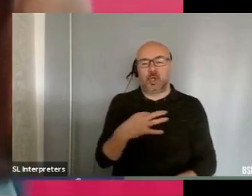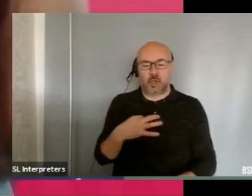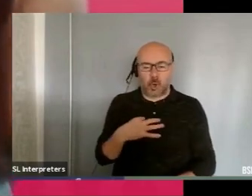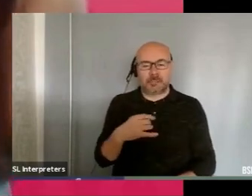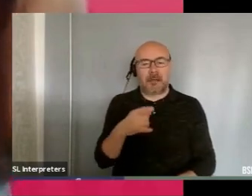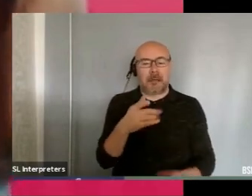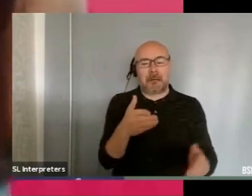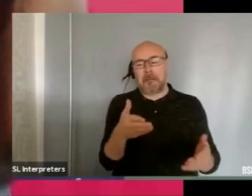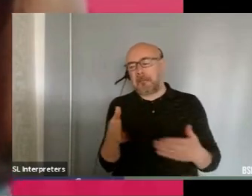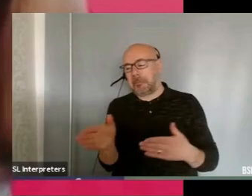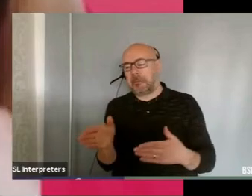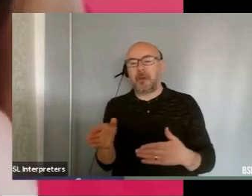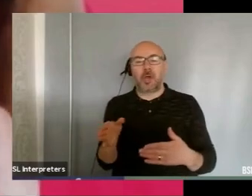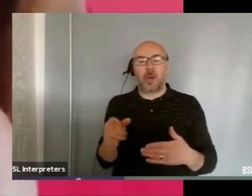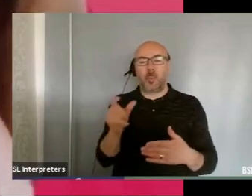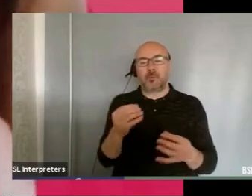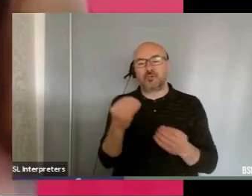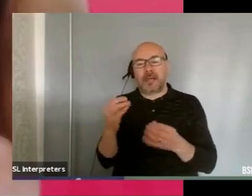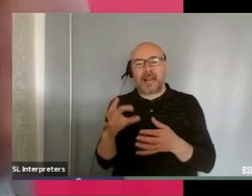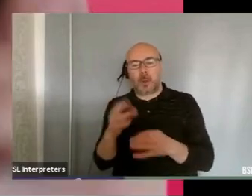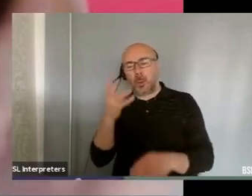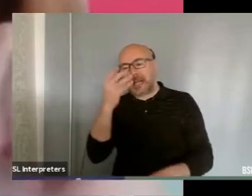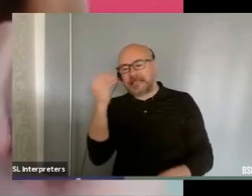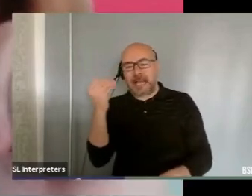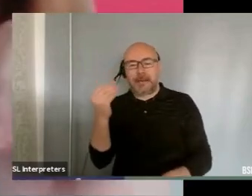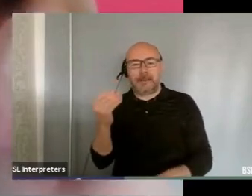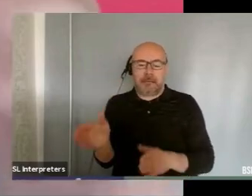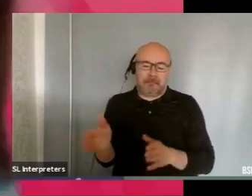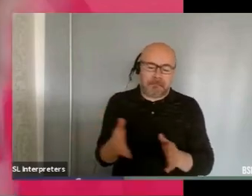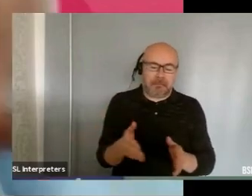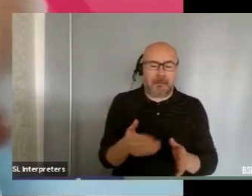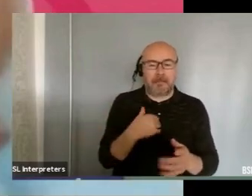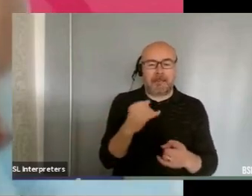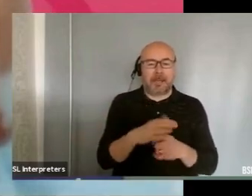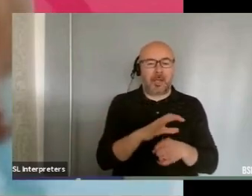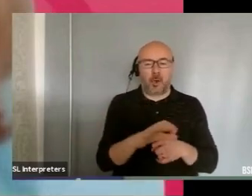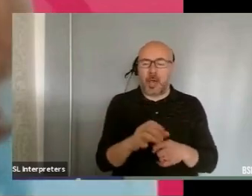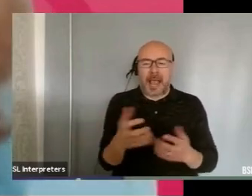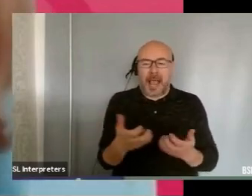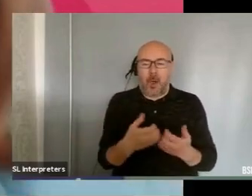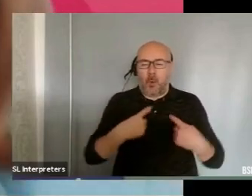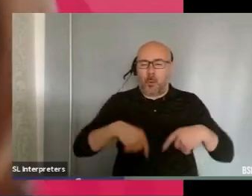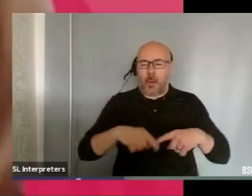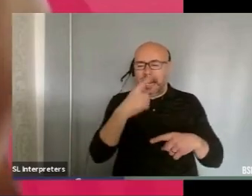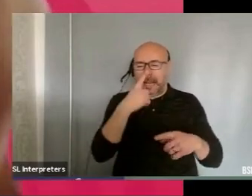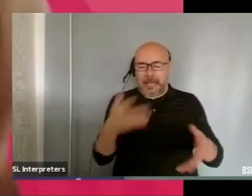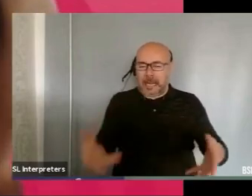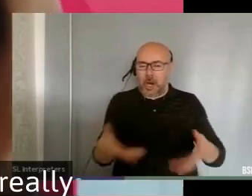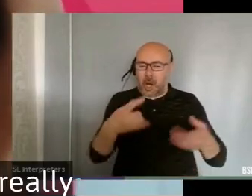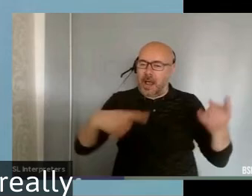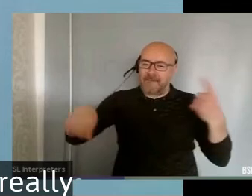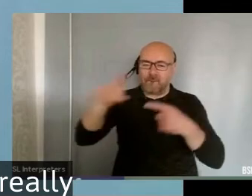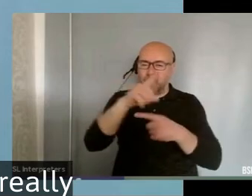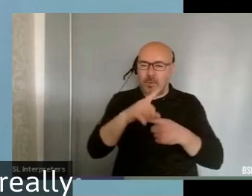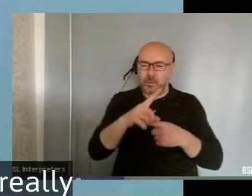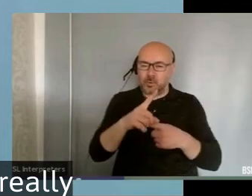as part of that holistic approach? And I don't know if either of you get any thoughts that you'd want to comment on around that. Well,